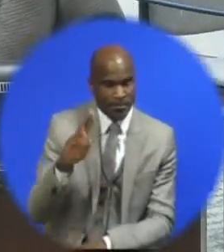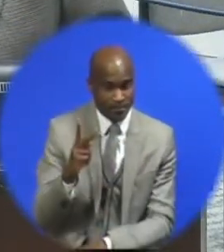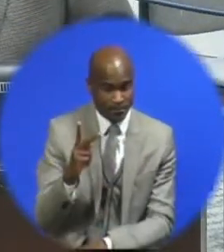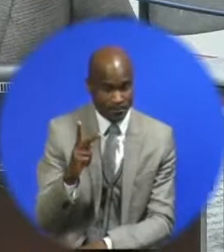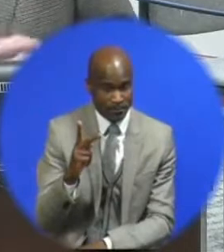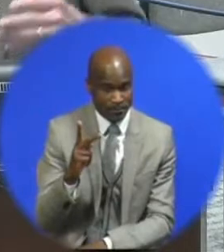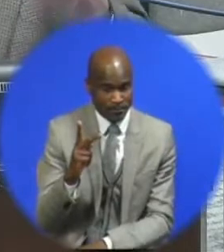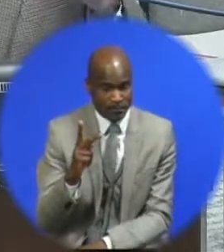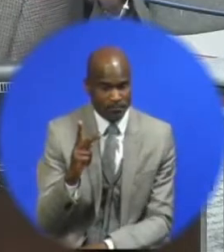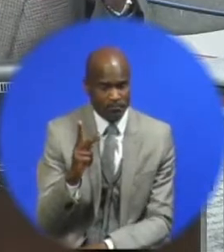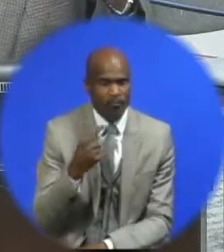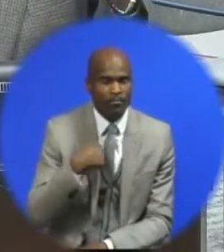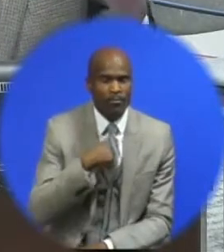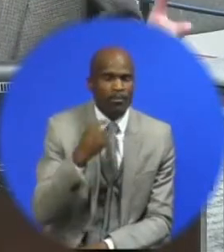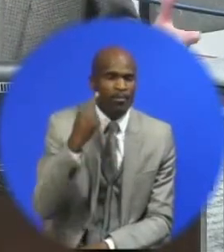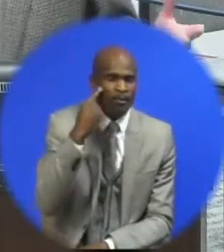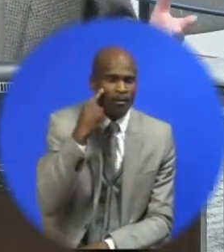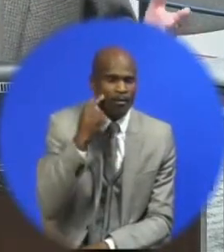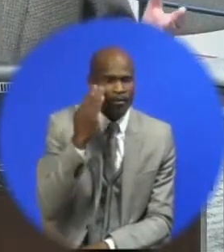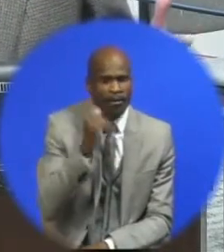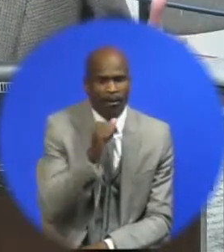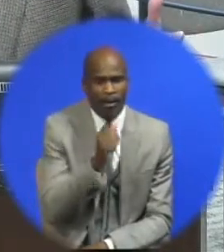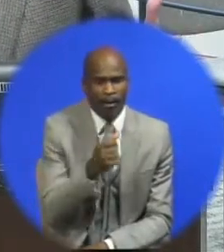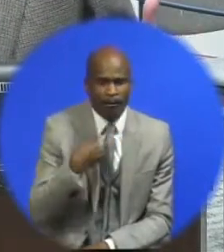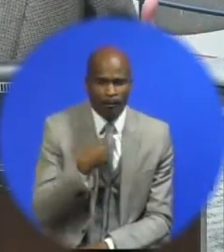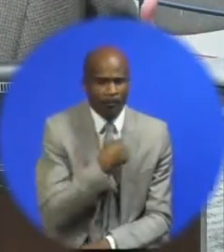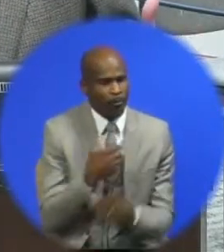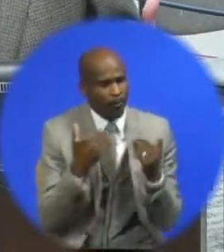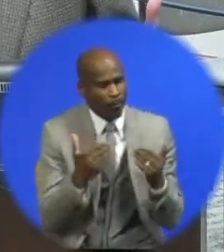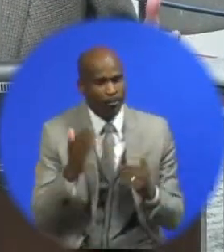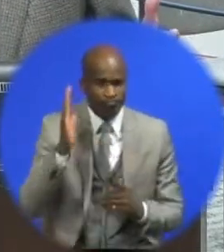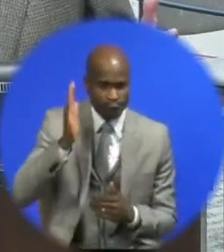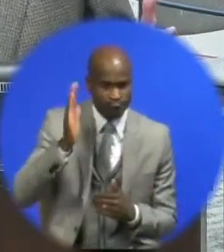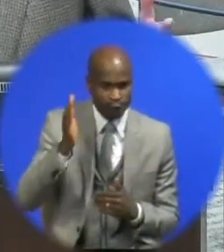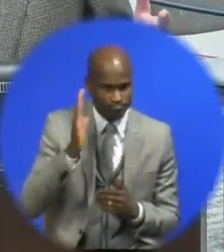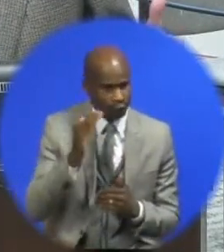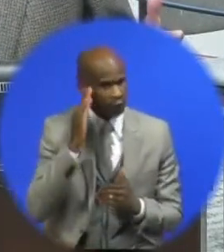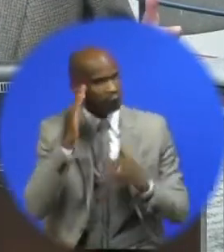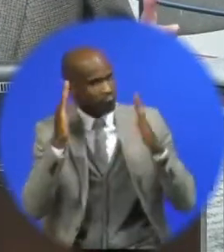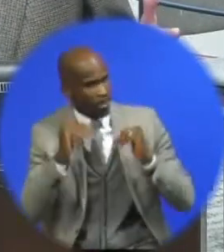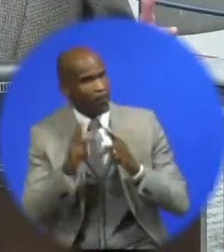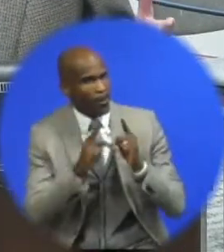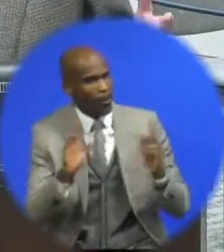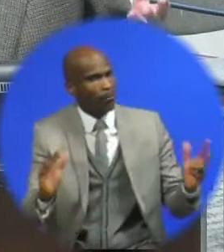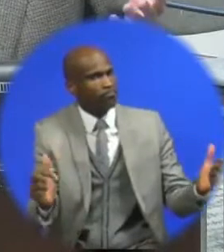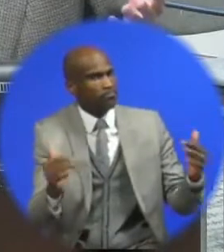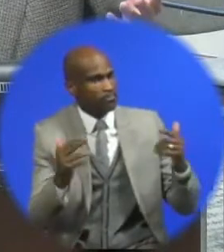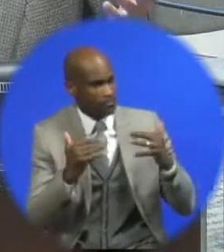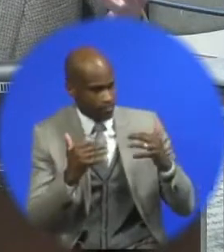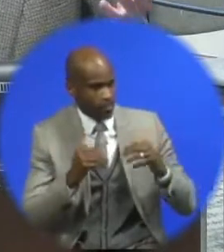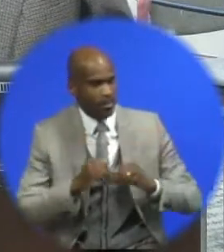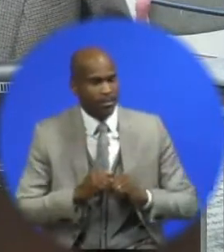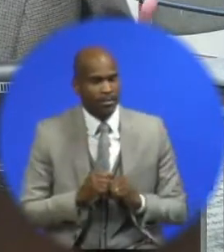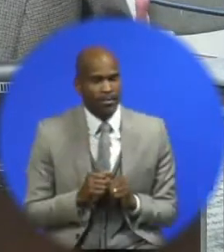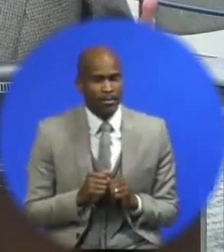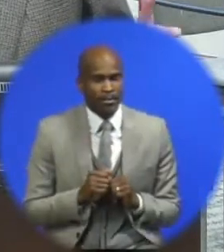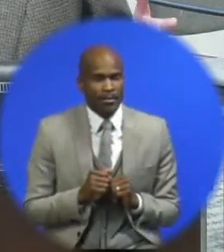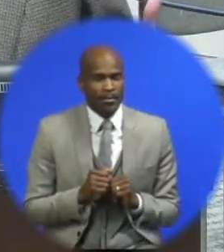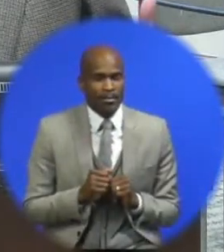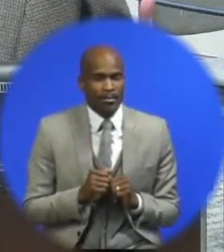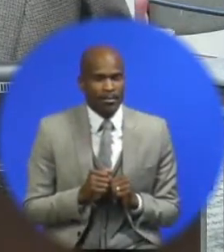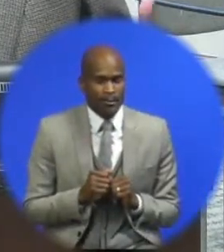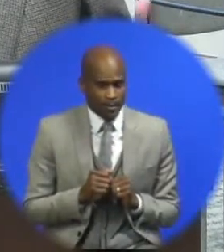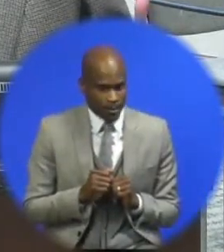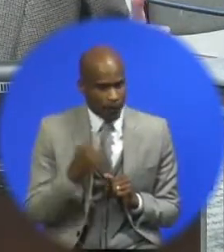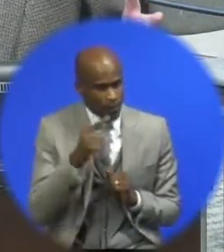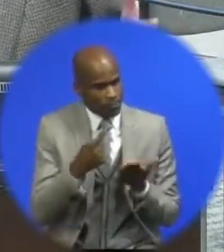do a presentation, since we've got everybody coming to that, to talk about this Fontaflora State